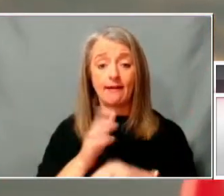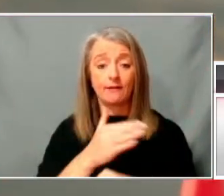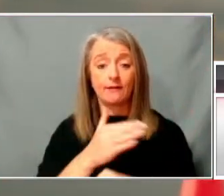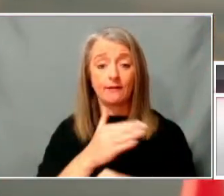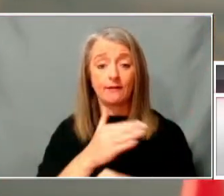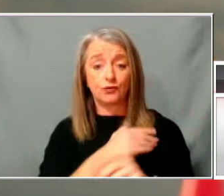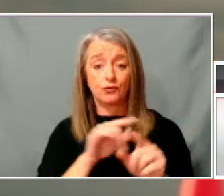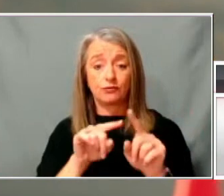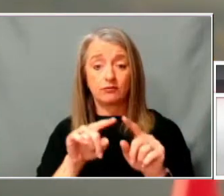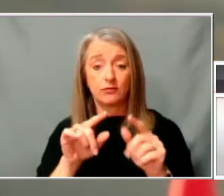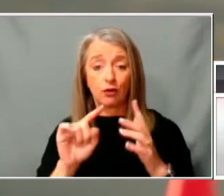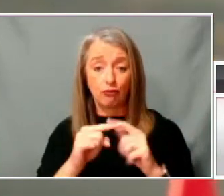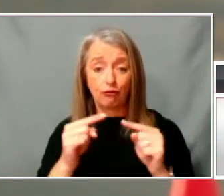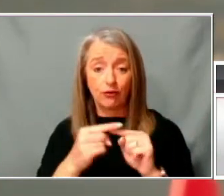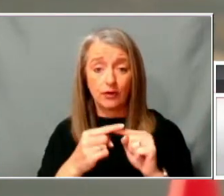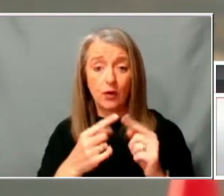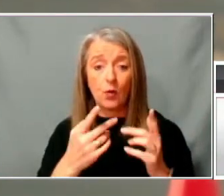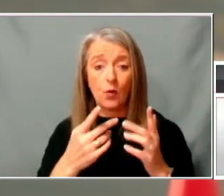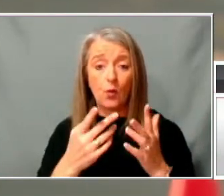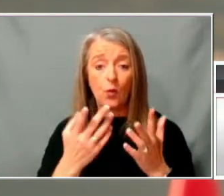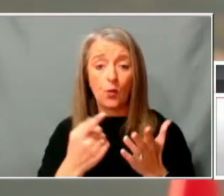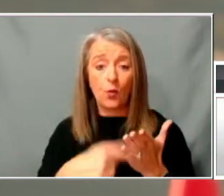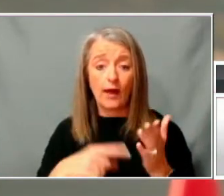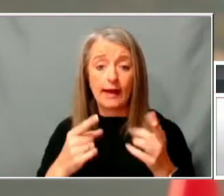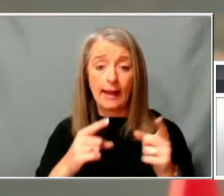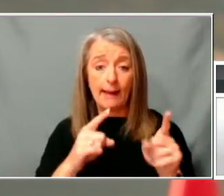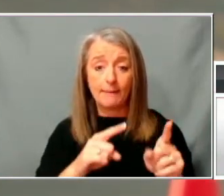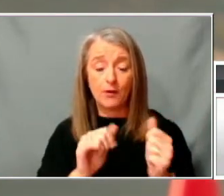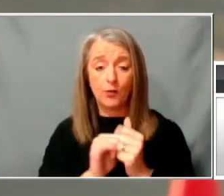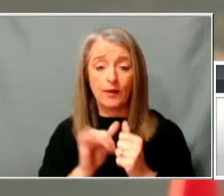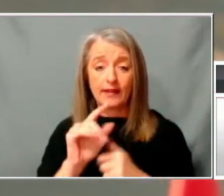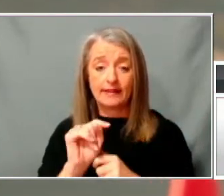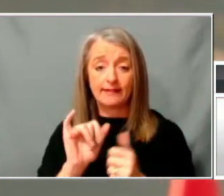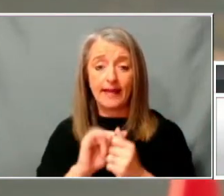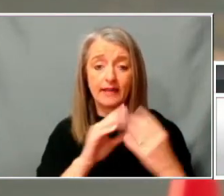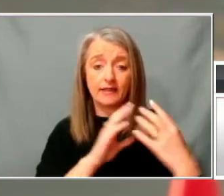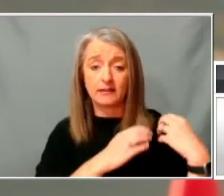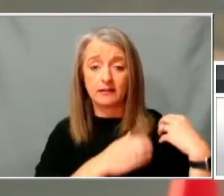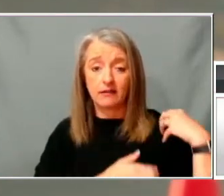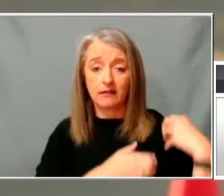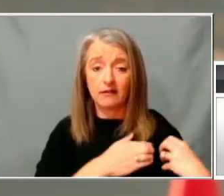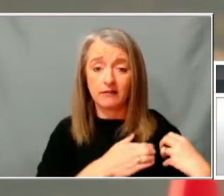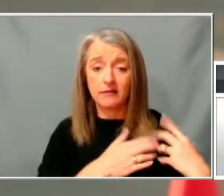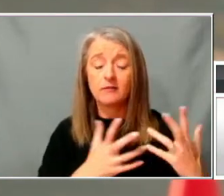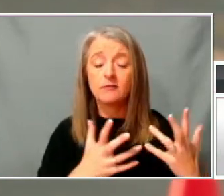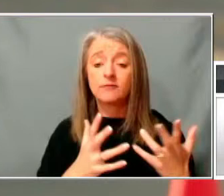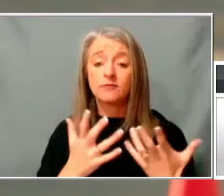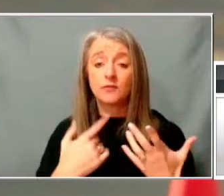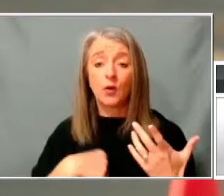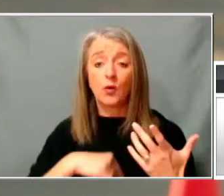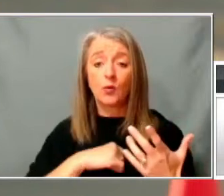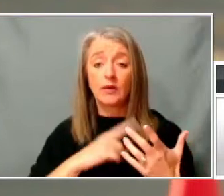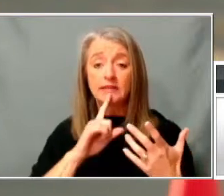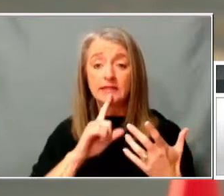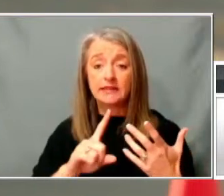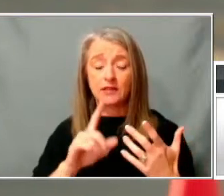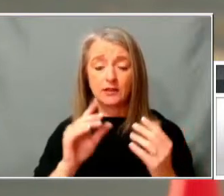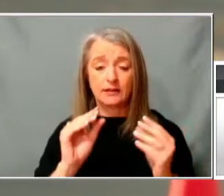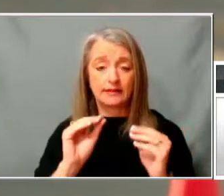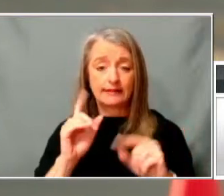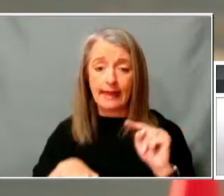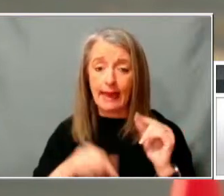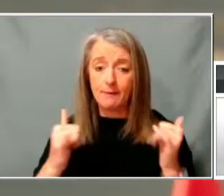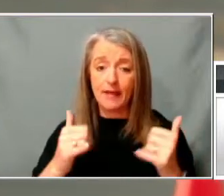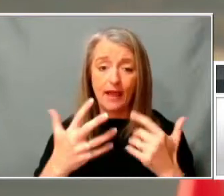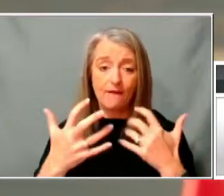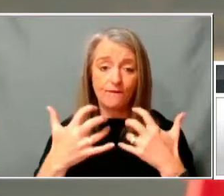is to really understand what concomitant injury may have occurred with that dislocation, because there are certain things that we say you can no longer play football